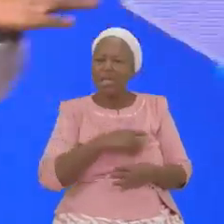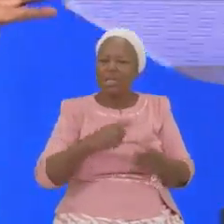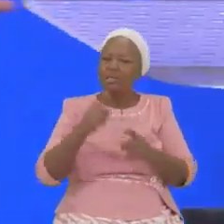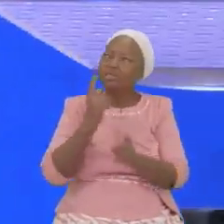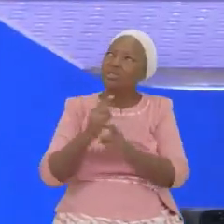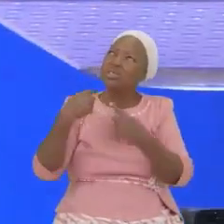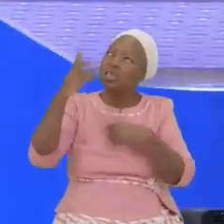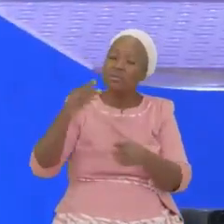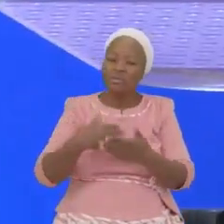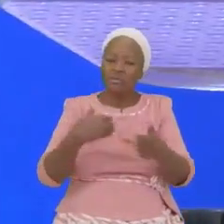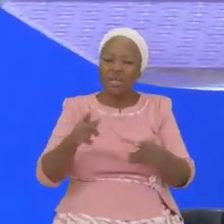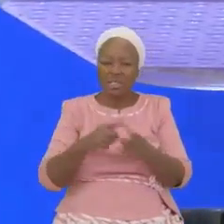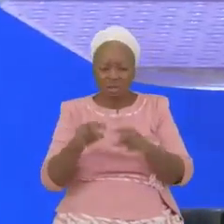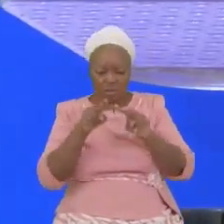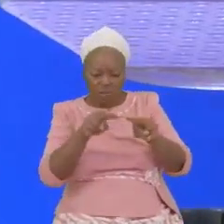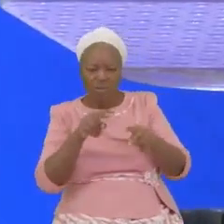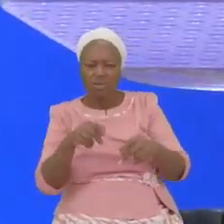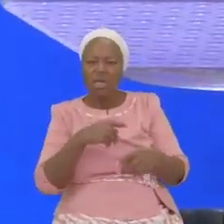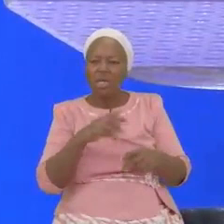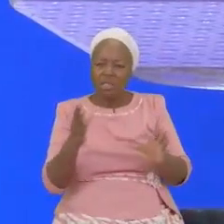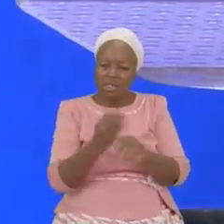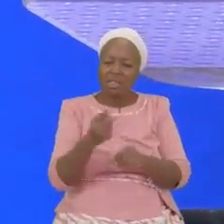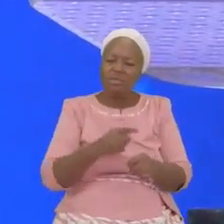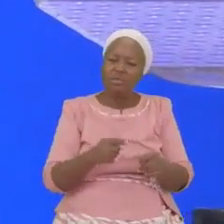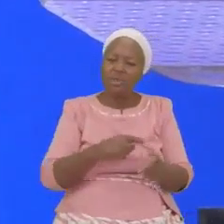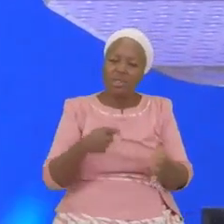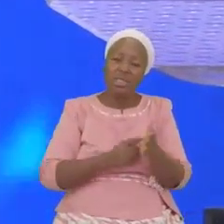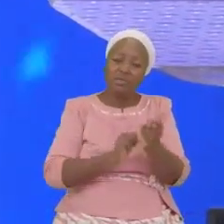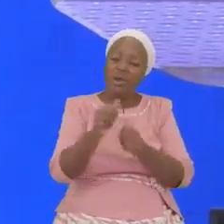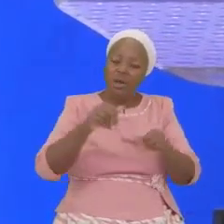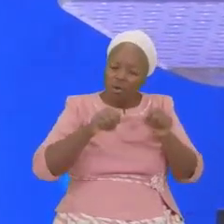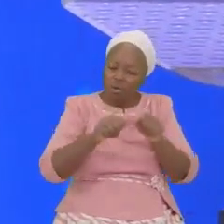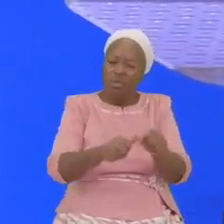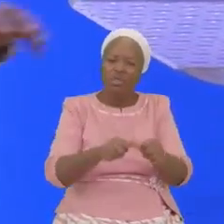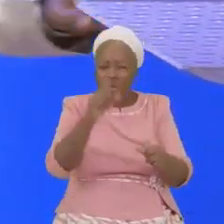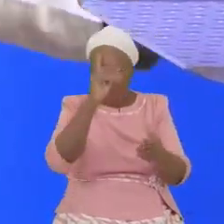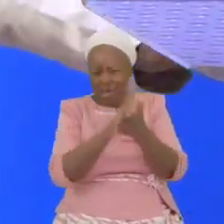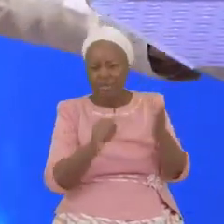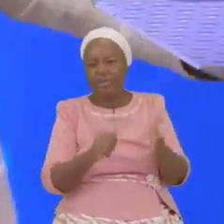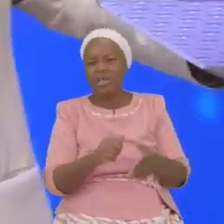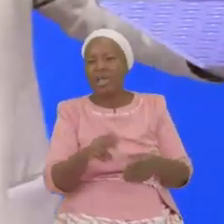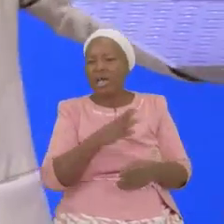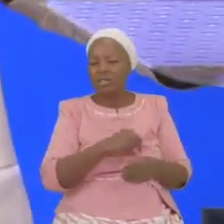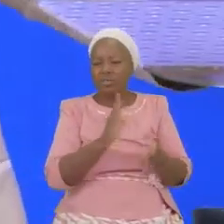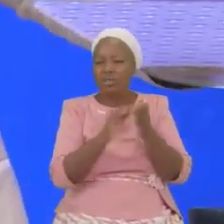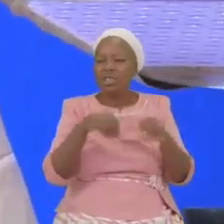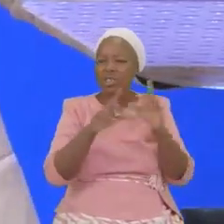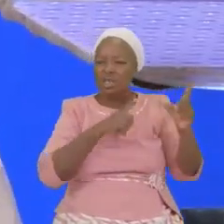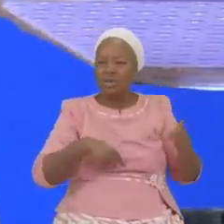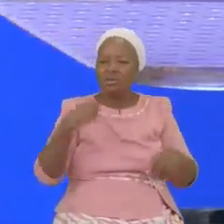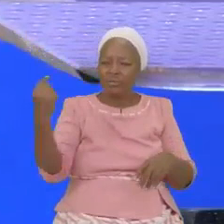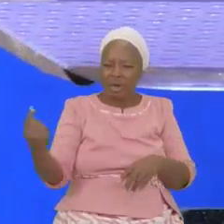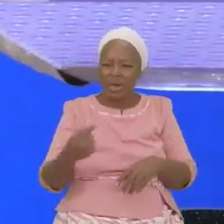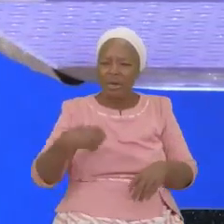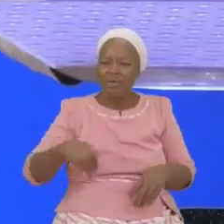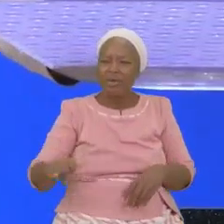him before and he brought you this far, keep on believing, trust ye in the Lord forever. For in